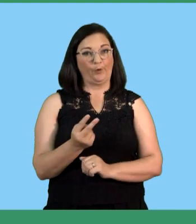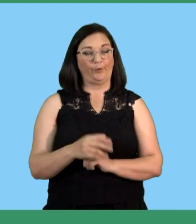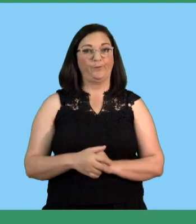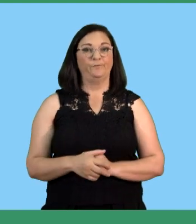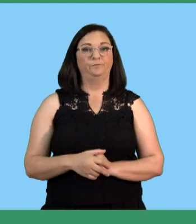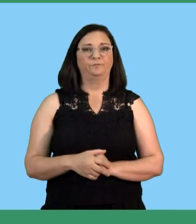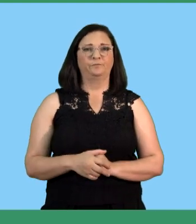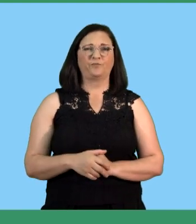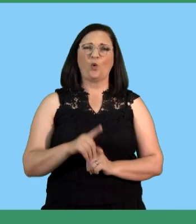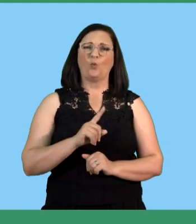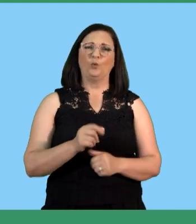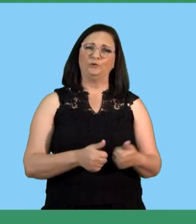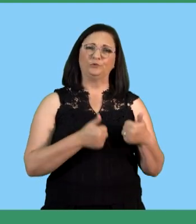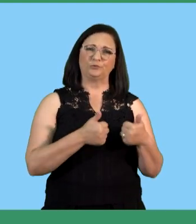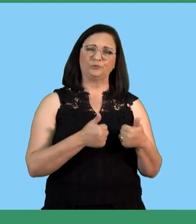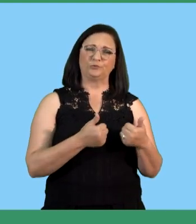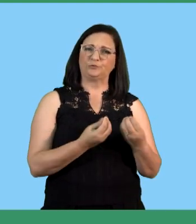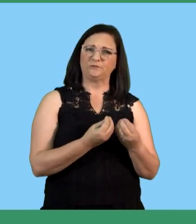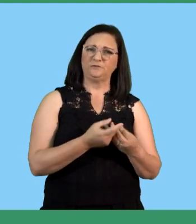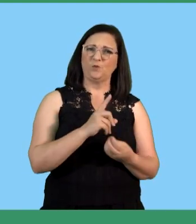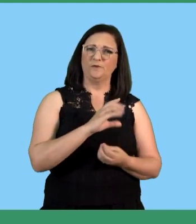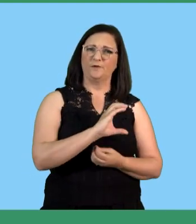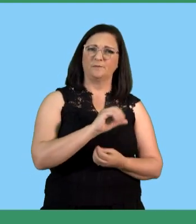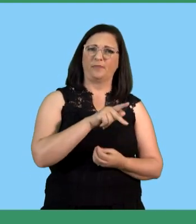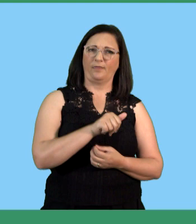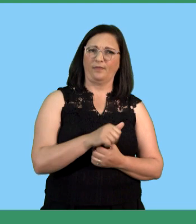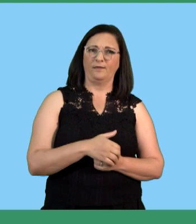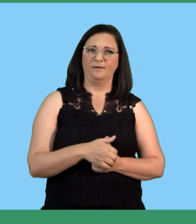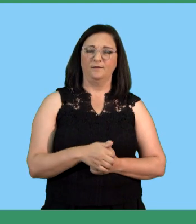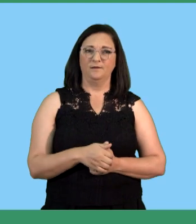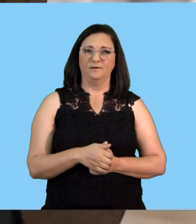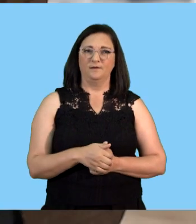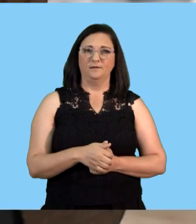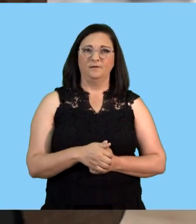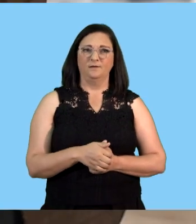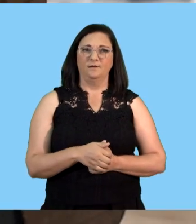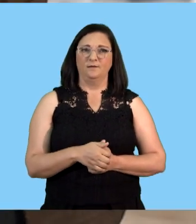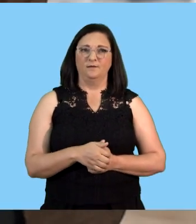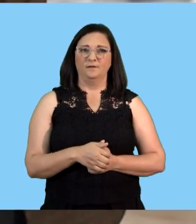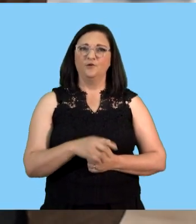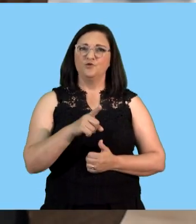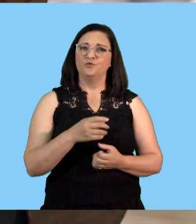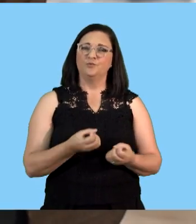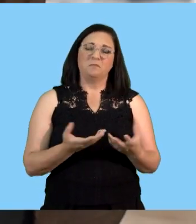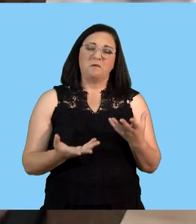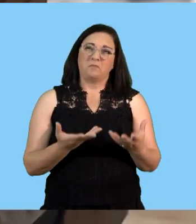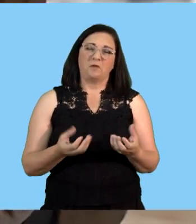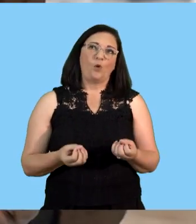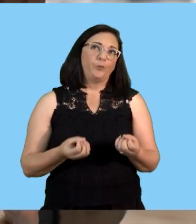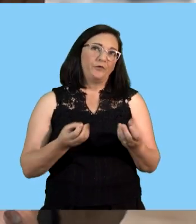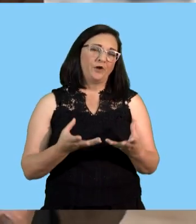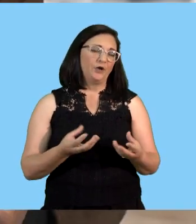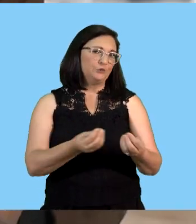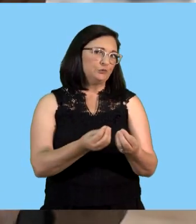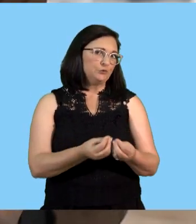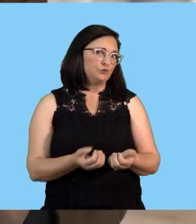What are the good things about the CPA? Remember, as a business, in as much as we are also providing